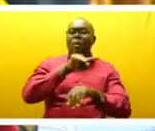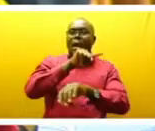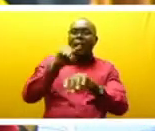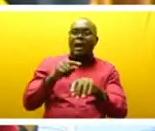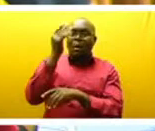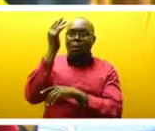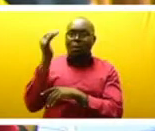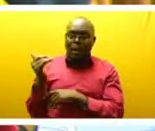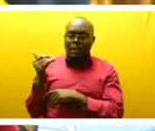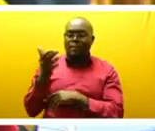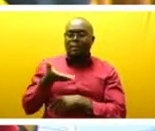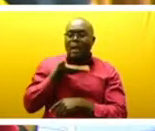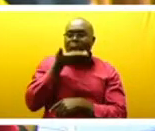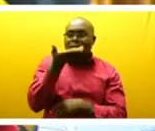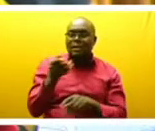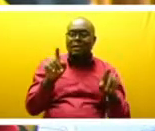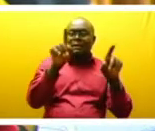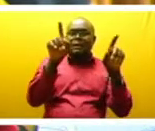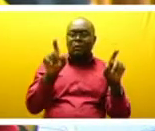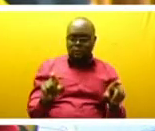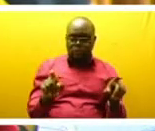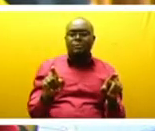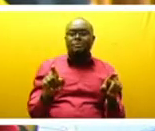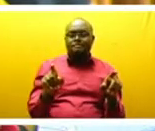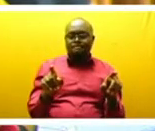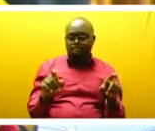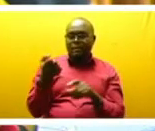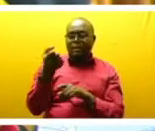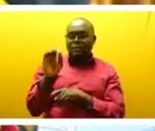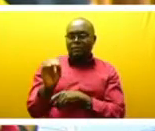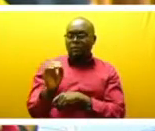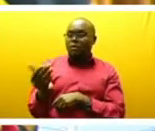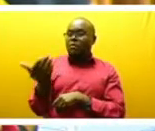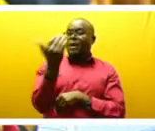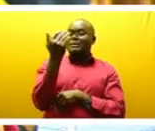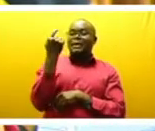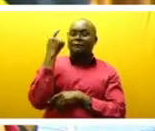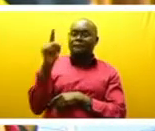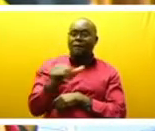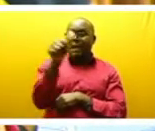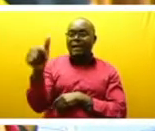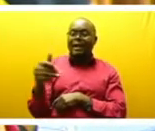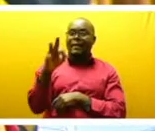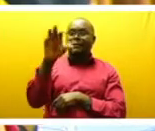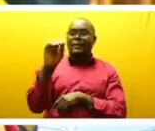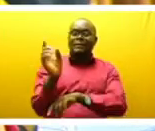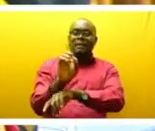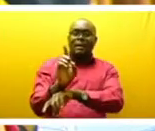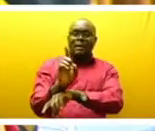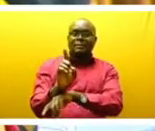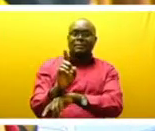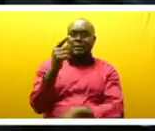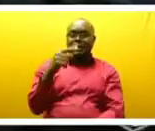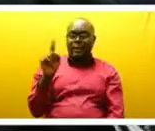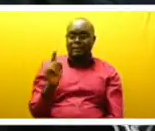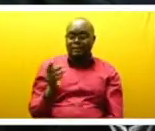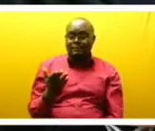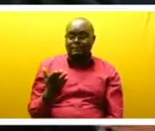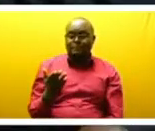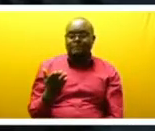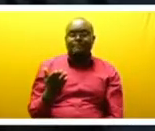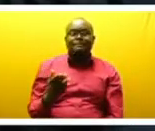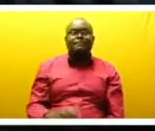of answering the questions. And therefore you're asking for another 30 minutes. With a little bonus.